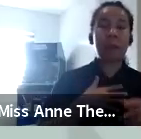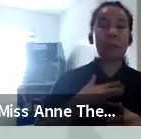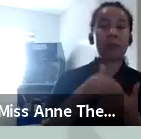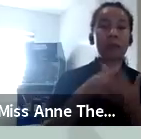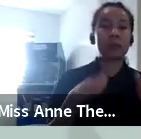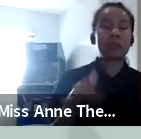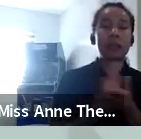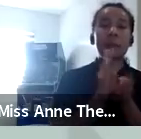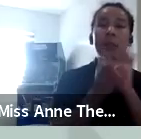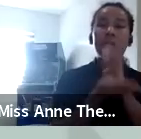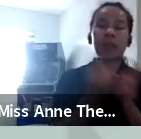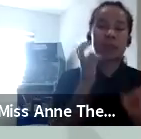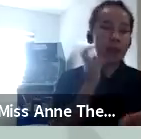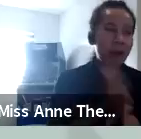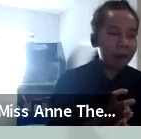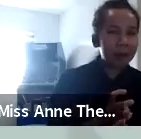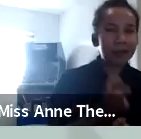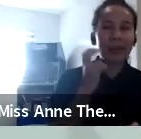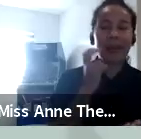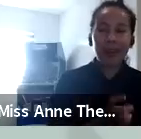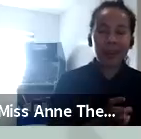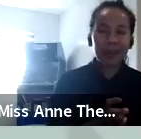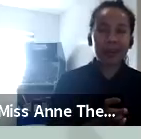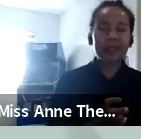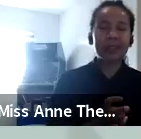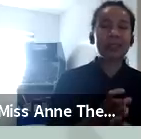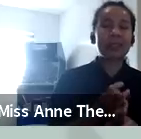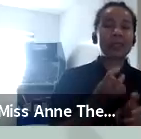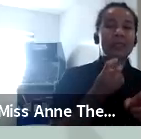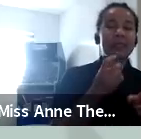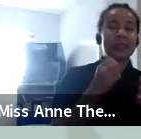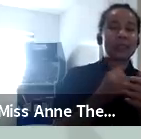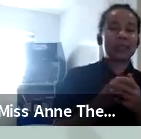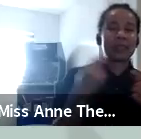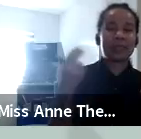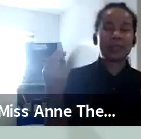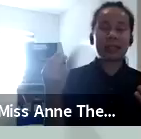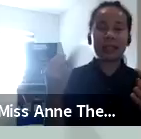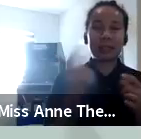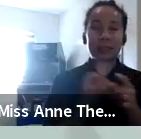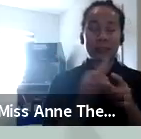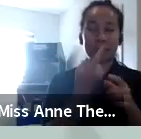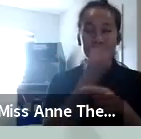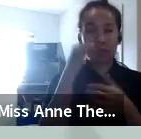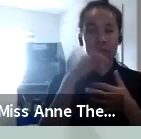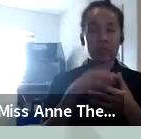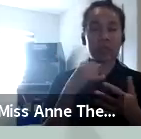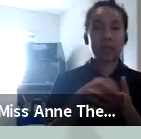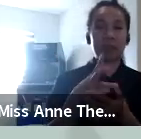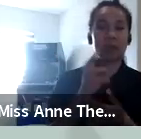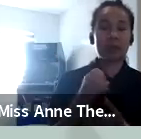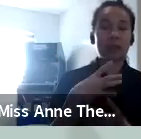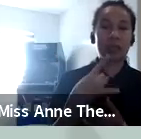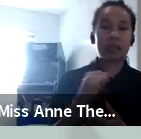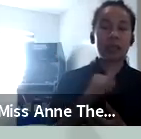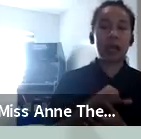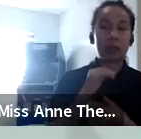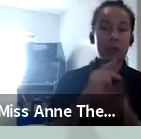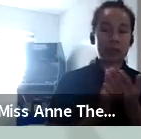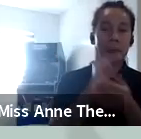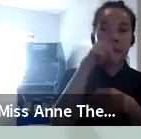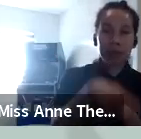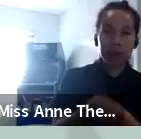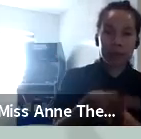became harder and harder, hitting me in my heart, in my mind, because it was like I was a plant that has